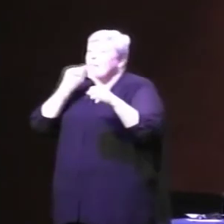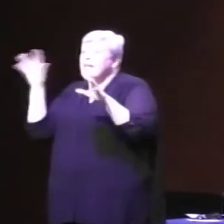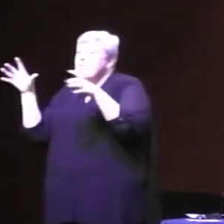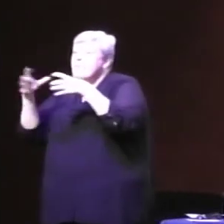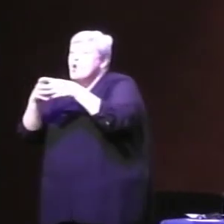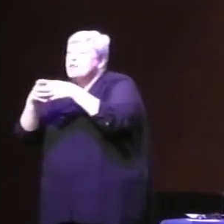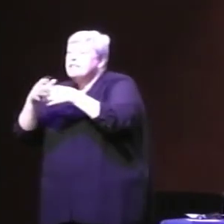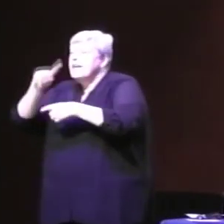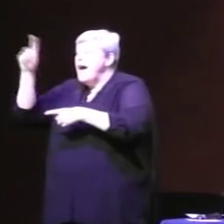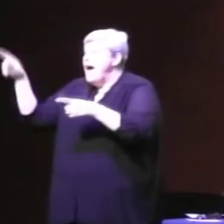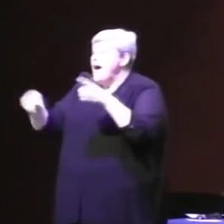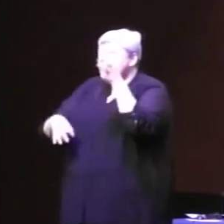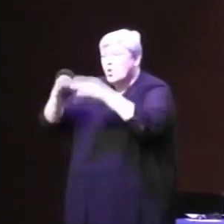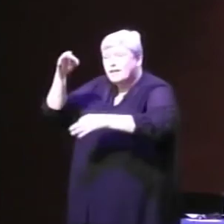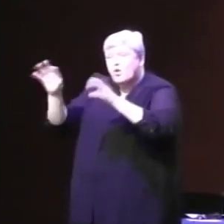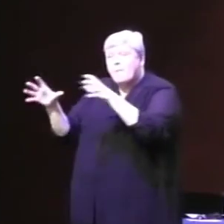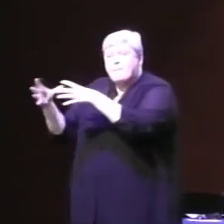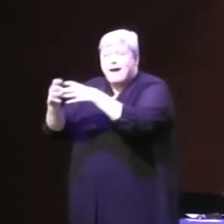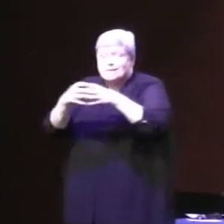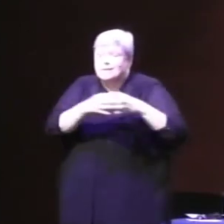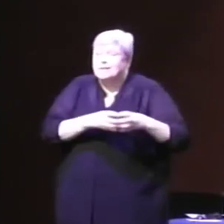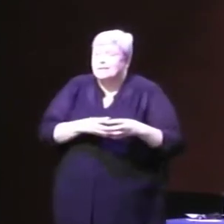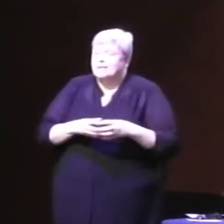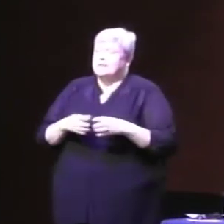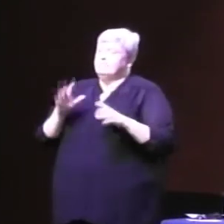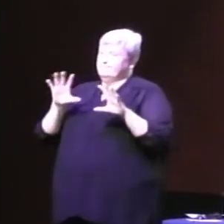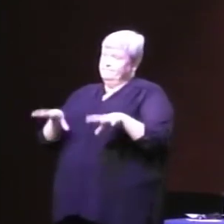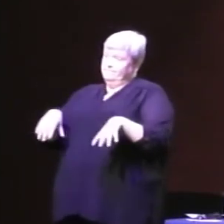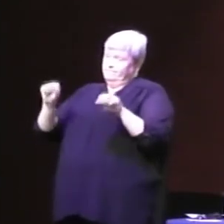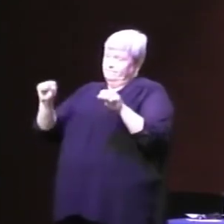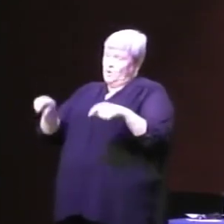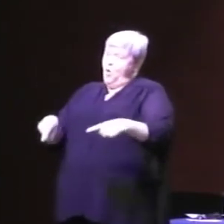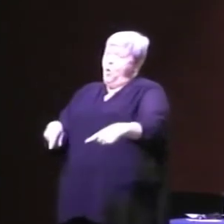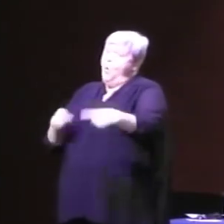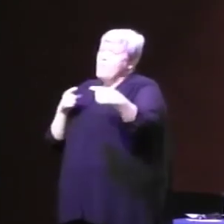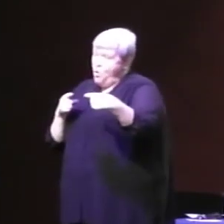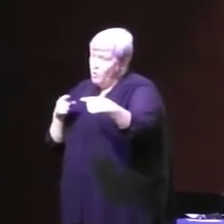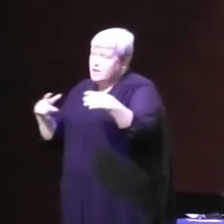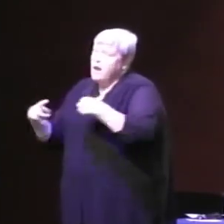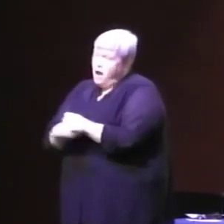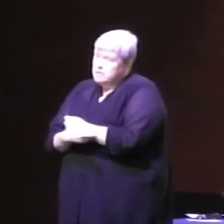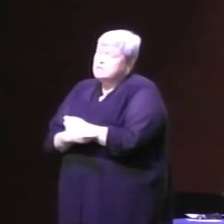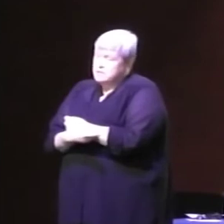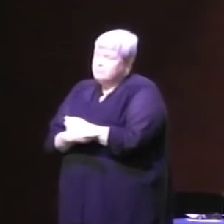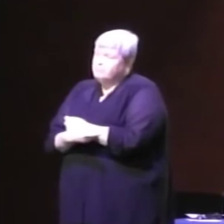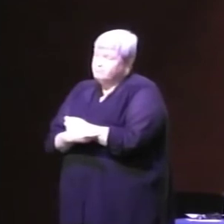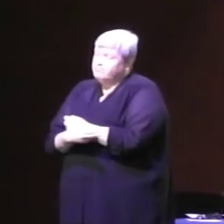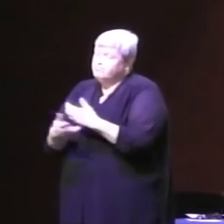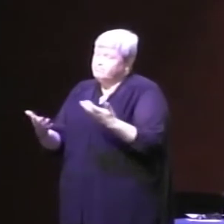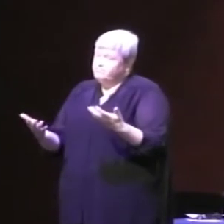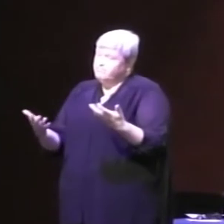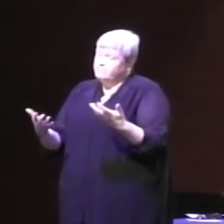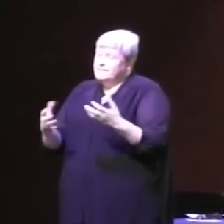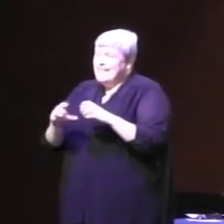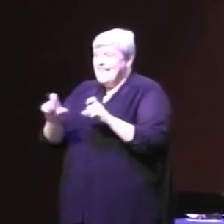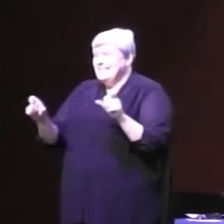bodies and to political parties, to start opposing these cuts to services